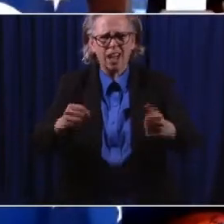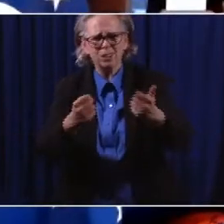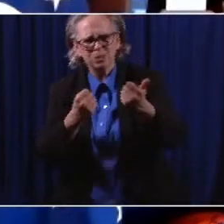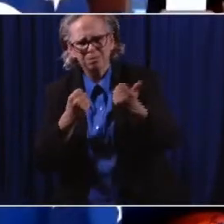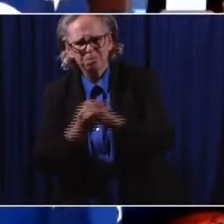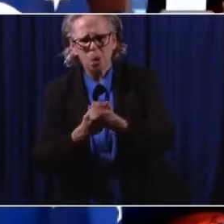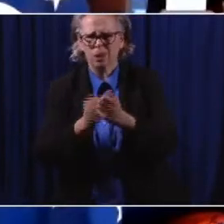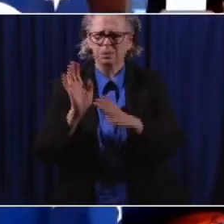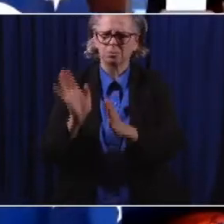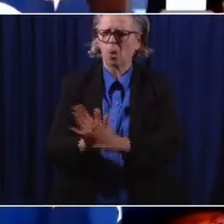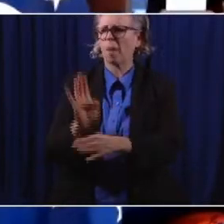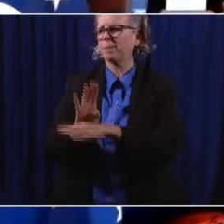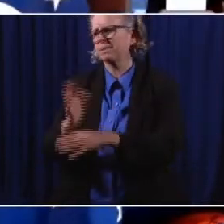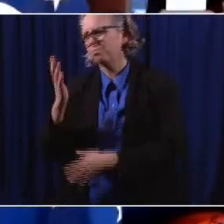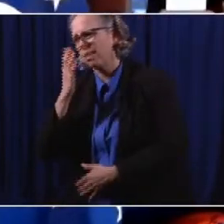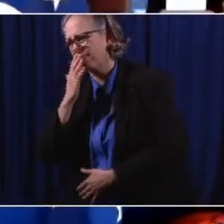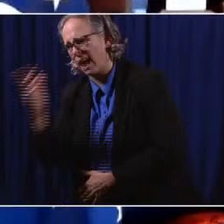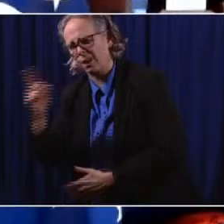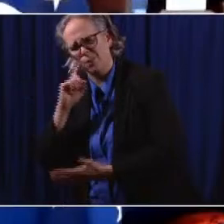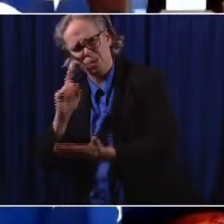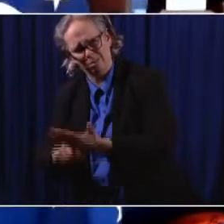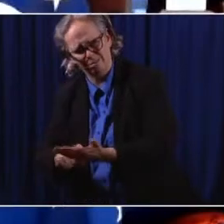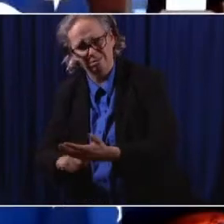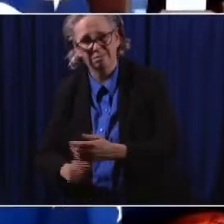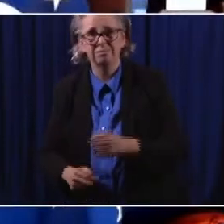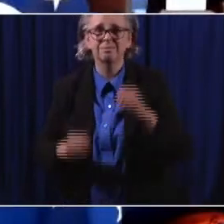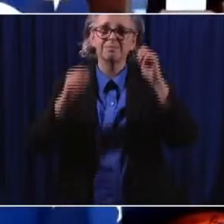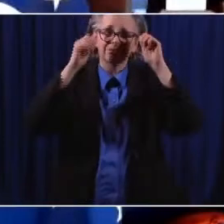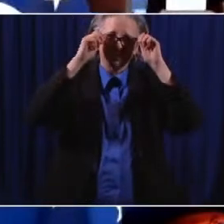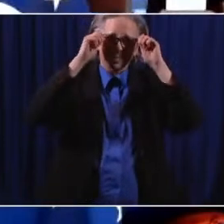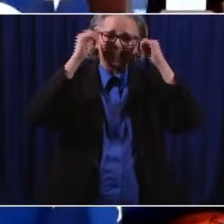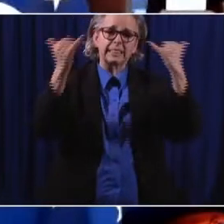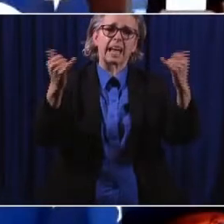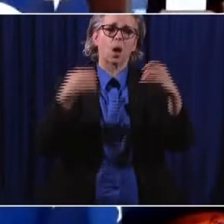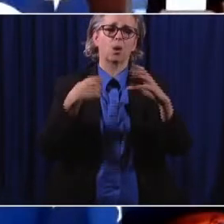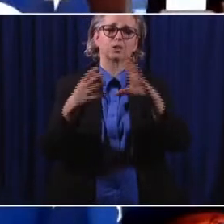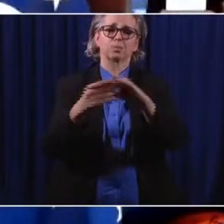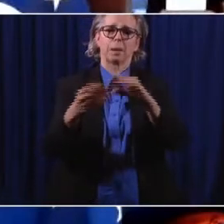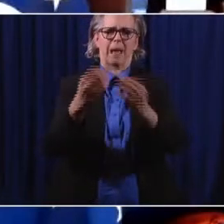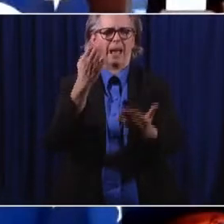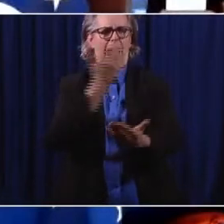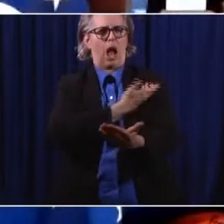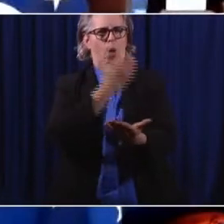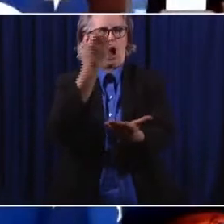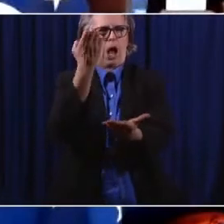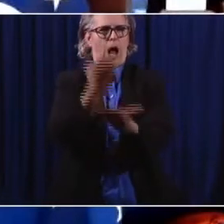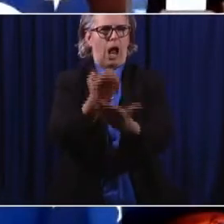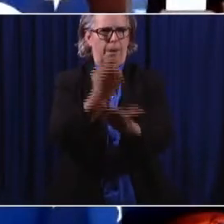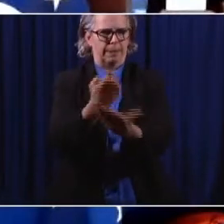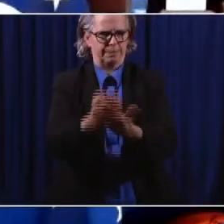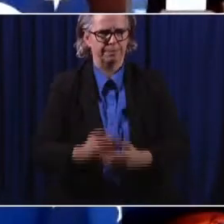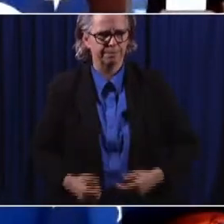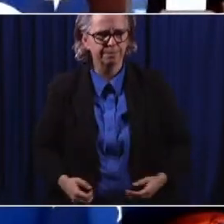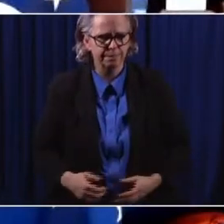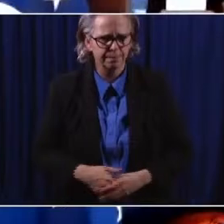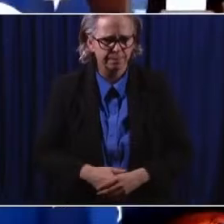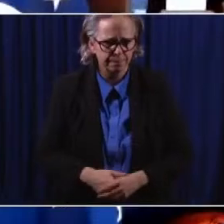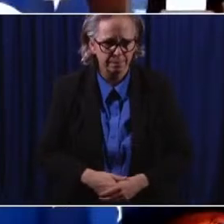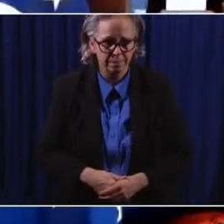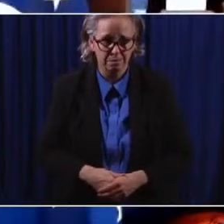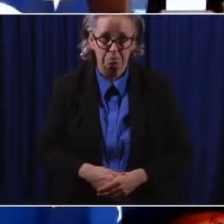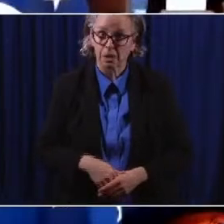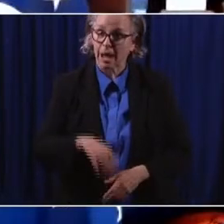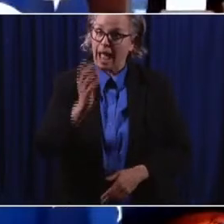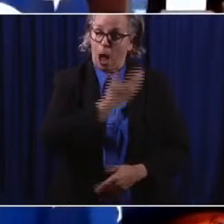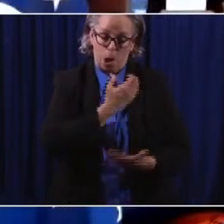talk about the economy today, both in terms of how we're recovering from both a